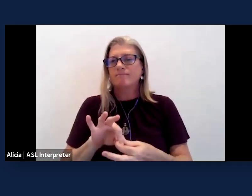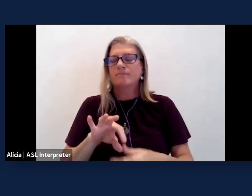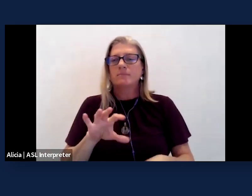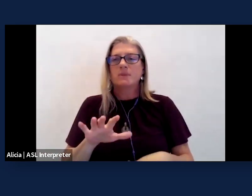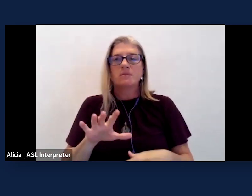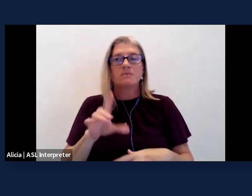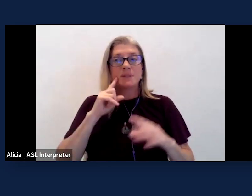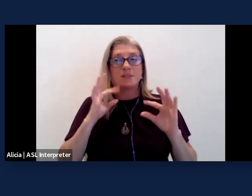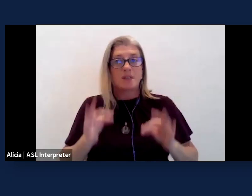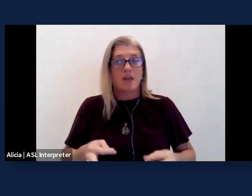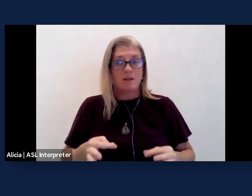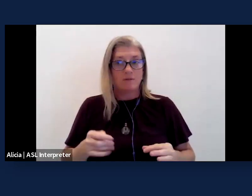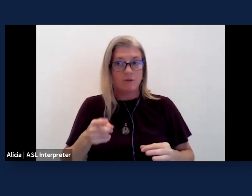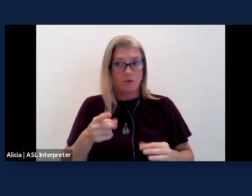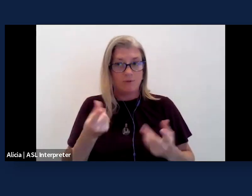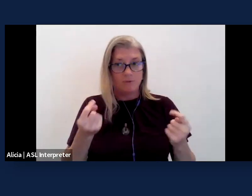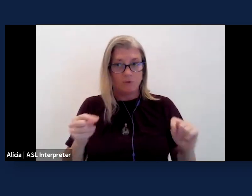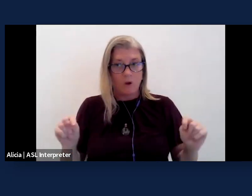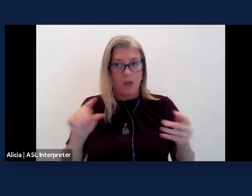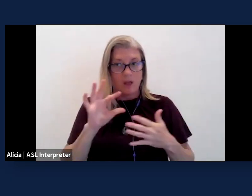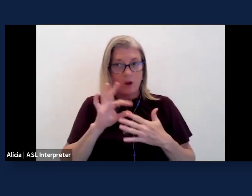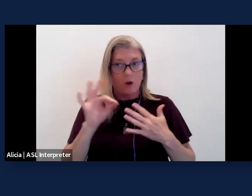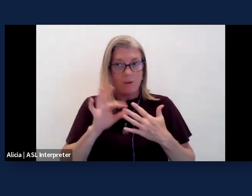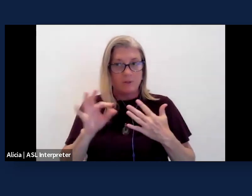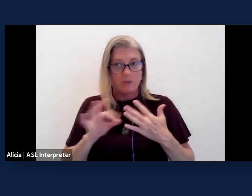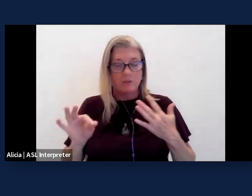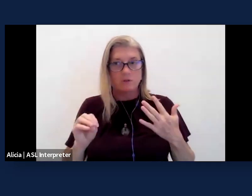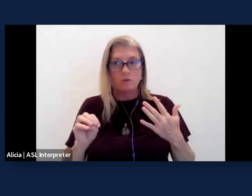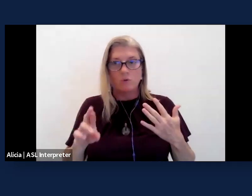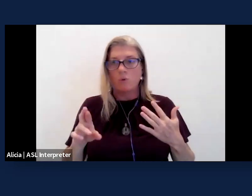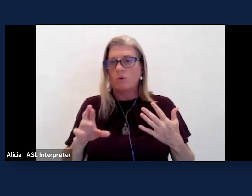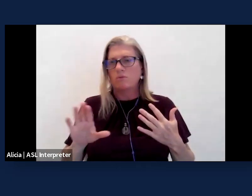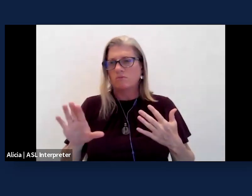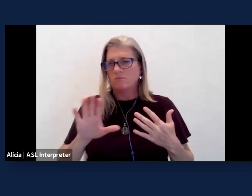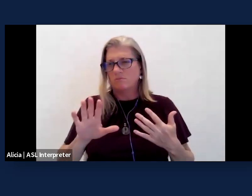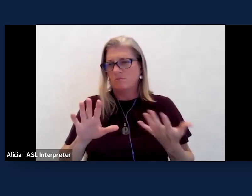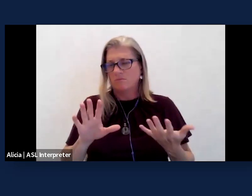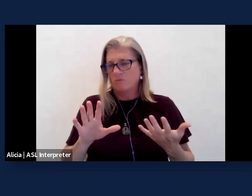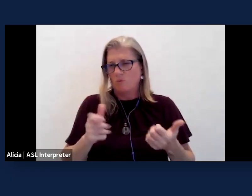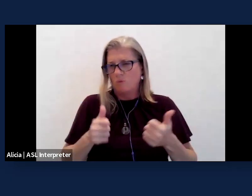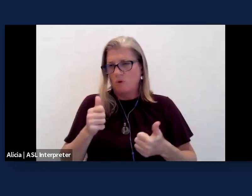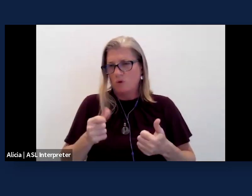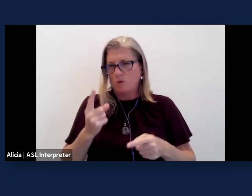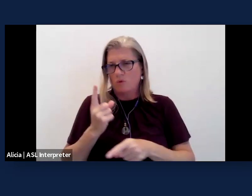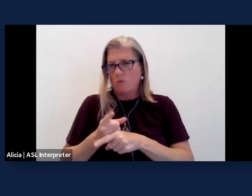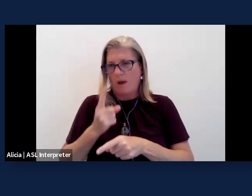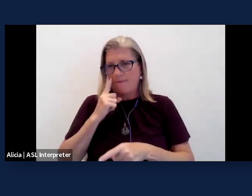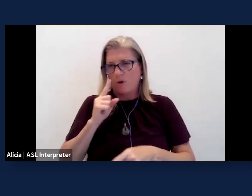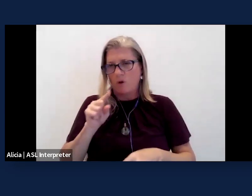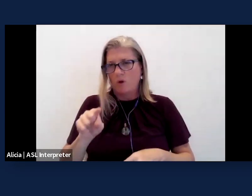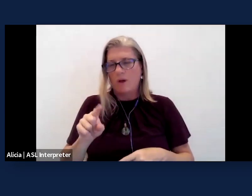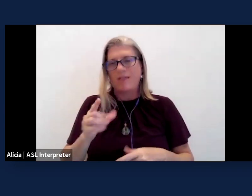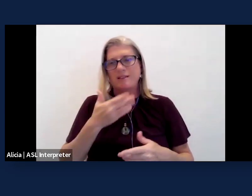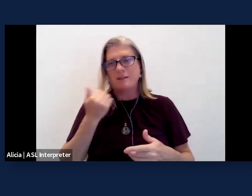have tried those other options that I mentioned, or if those would be right for you, is I think the best course. But